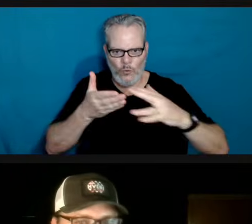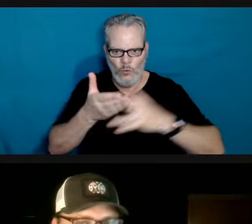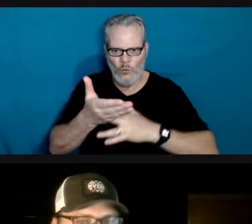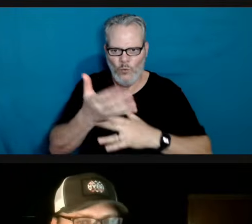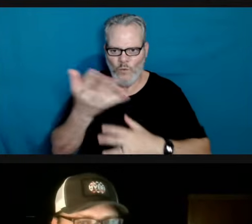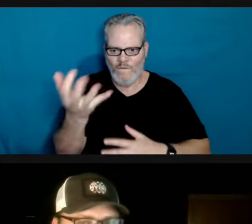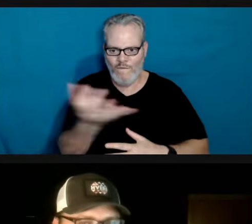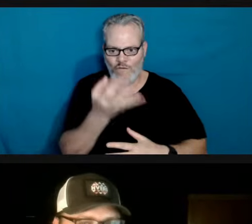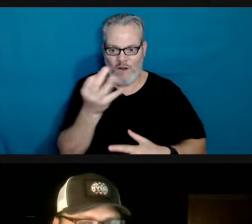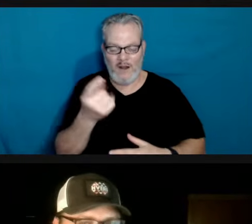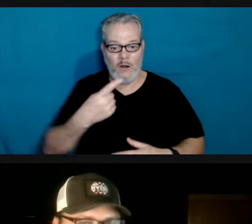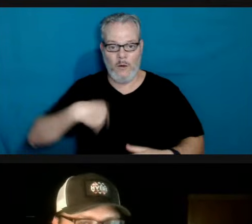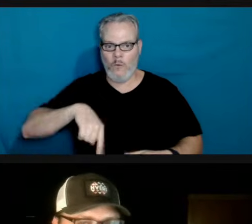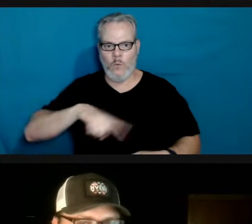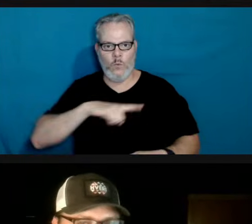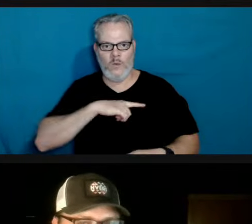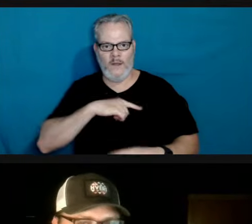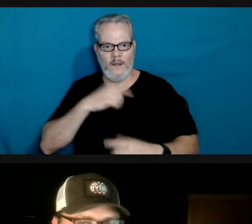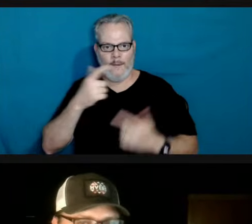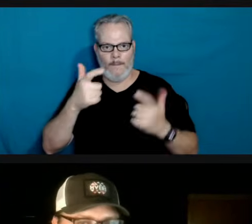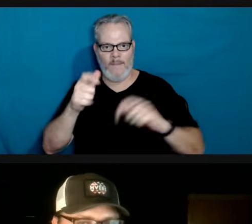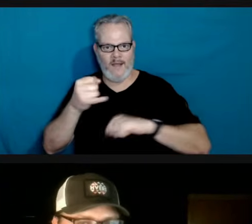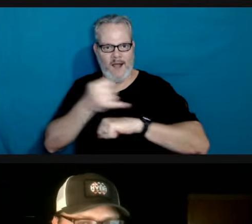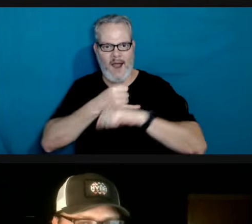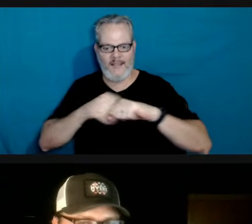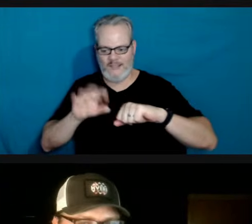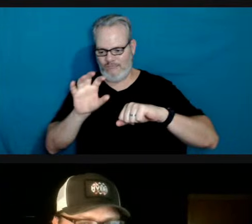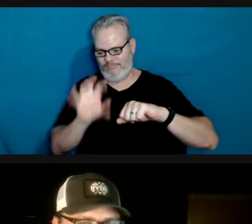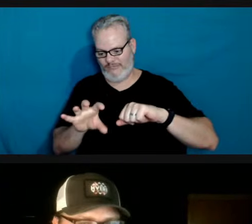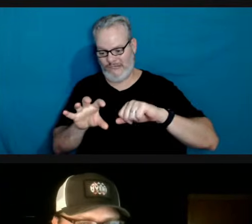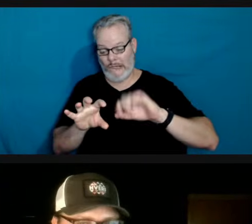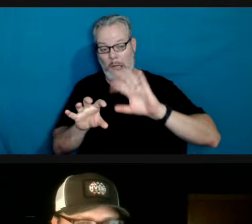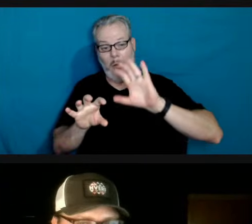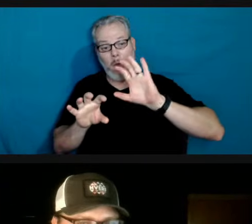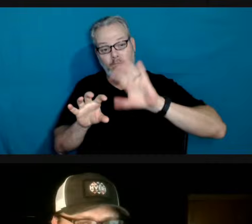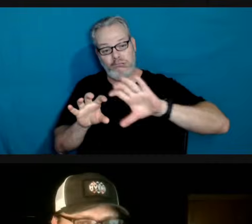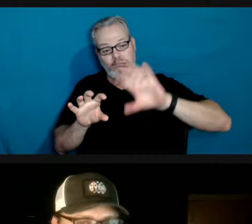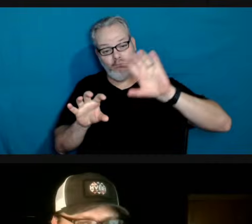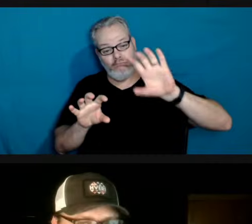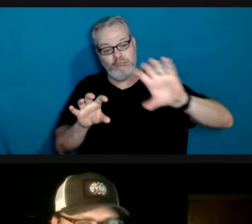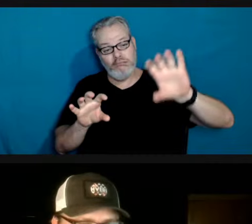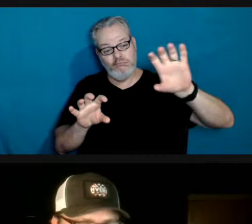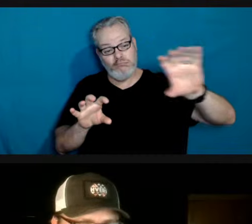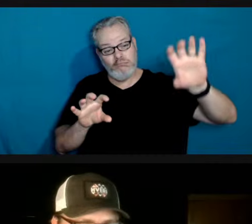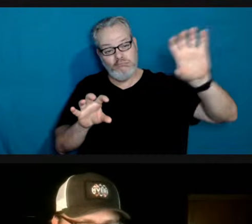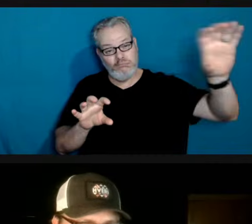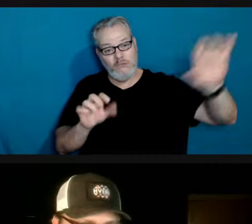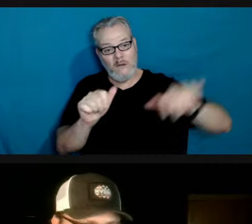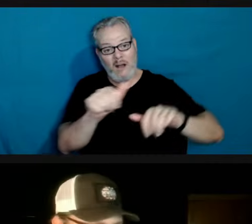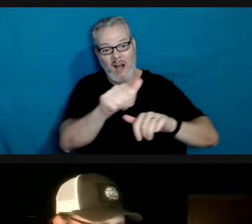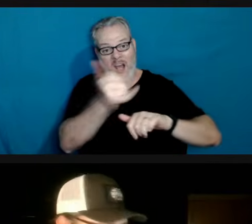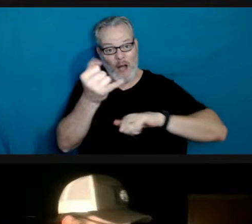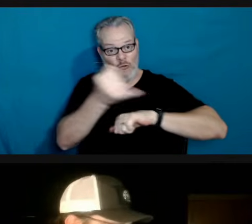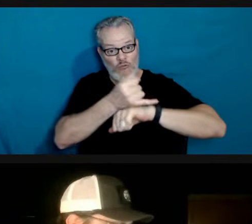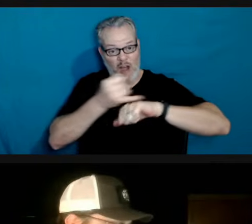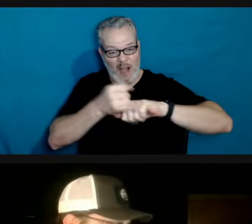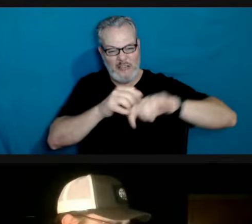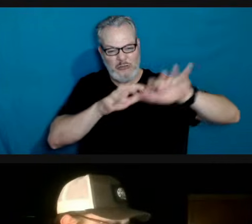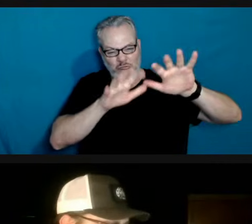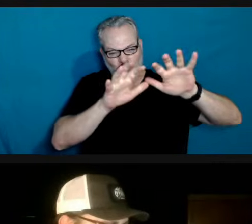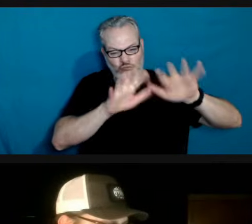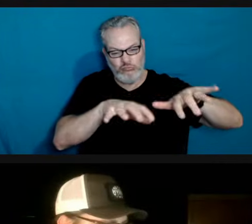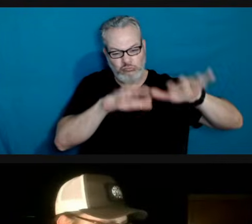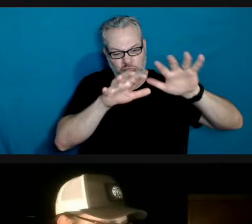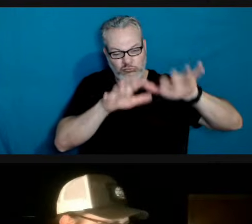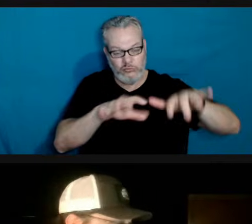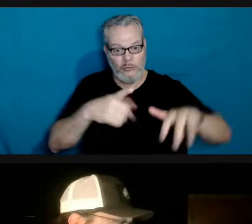main path of this storm. And I have heard that it is not supposed to be as bad as the previous one. We shall see, but